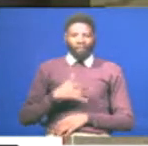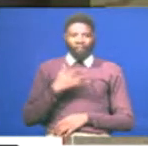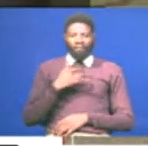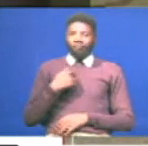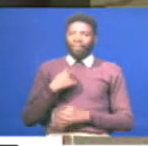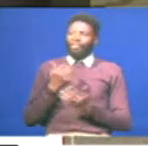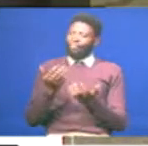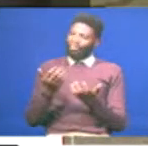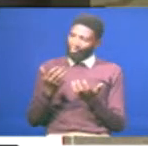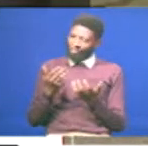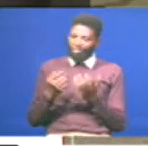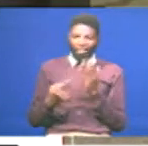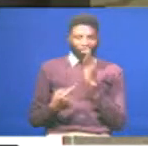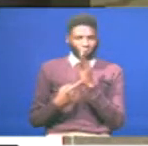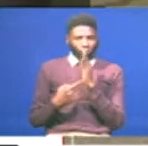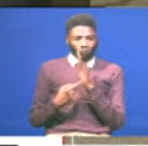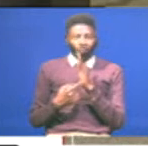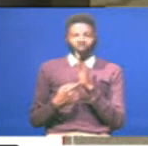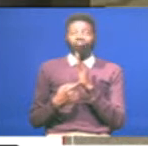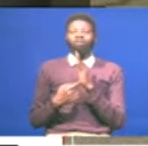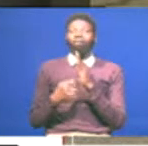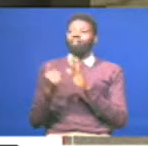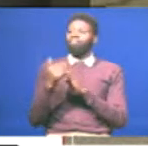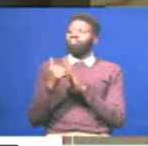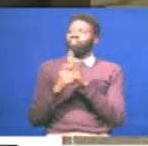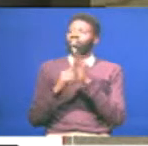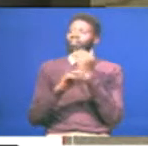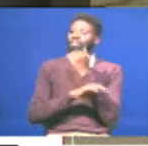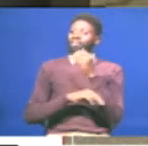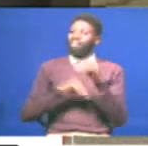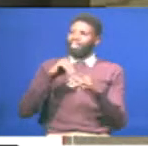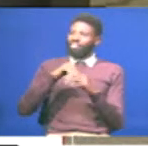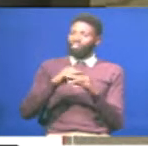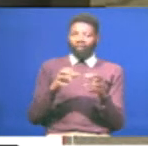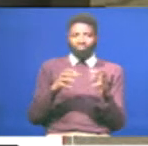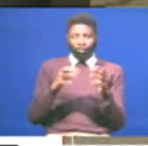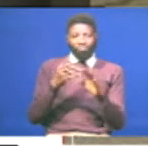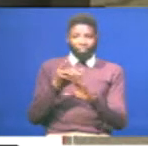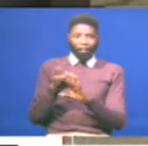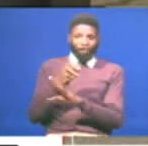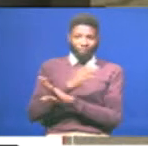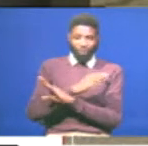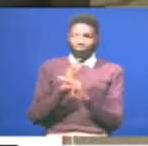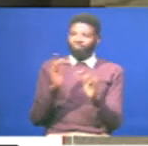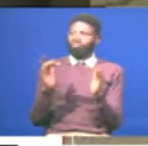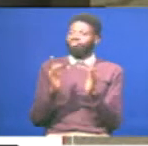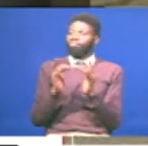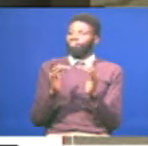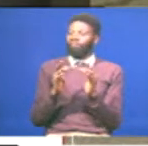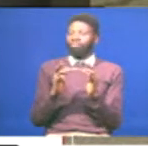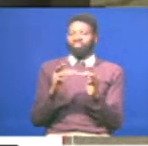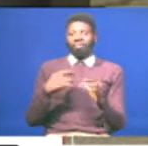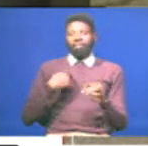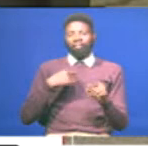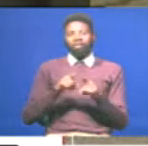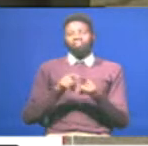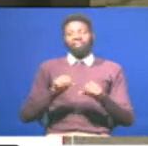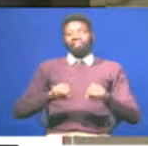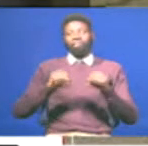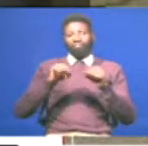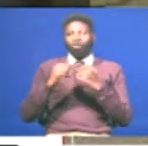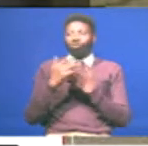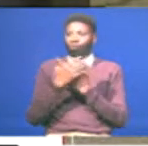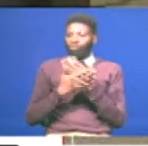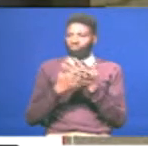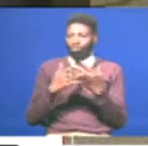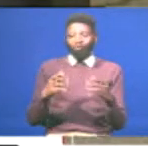the technology agenda in the country. In fact, even before the internet, as chair of Computer Society of Kenya, then it